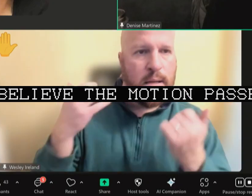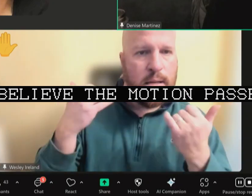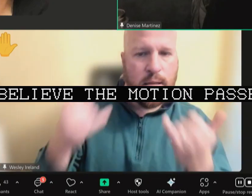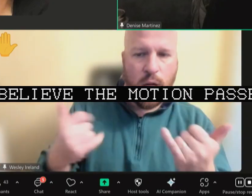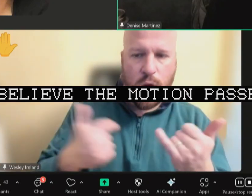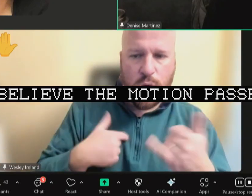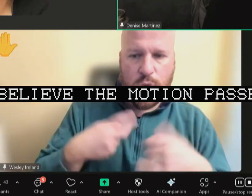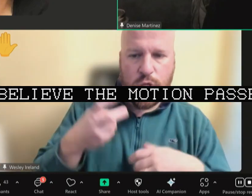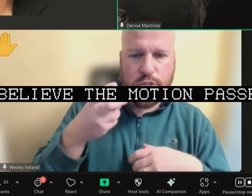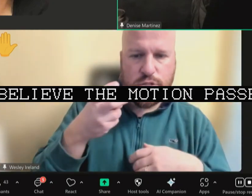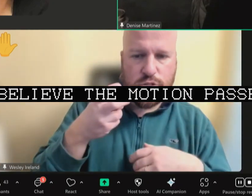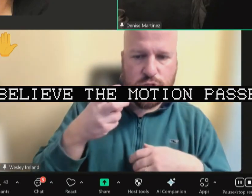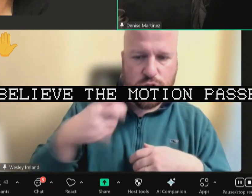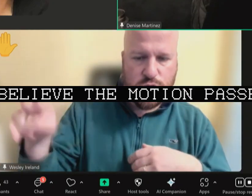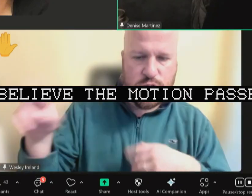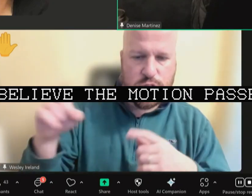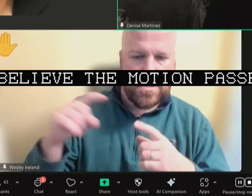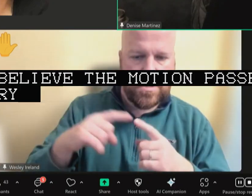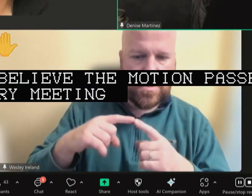and written.